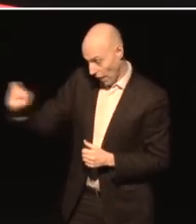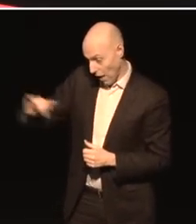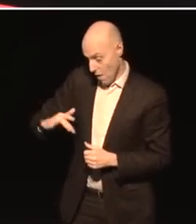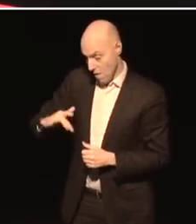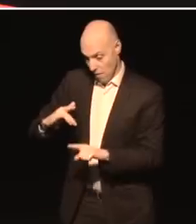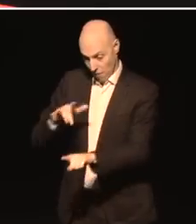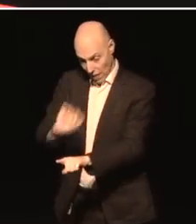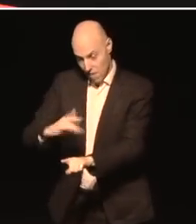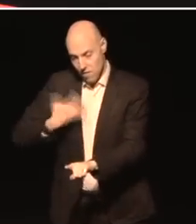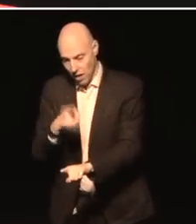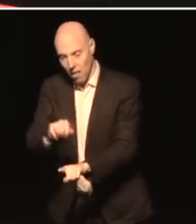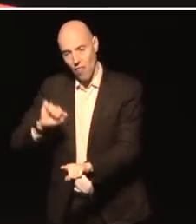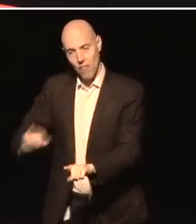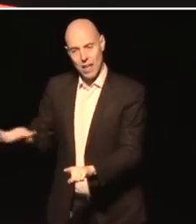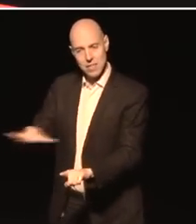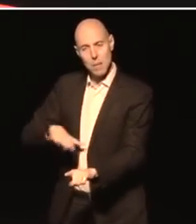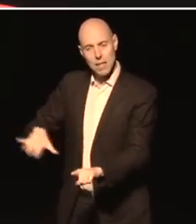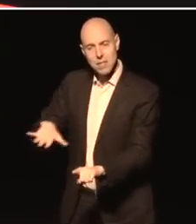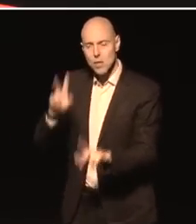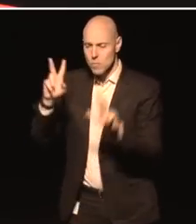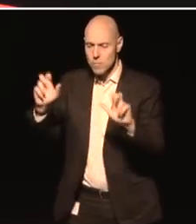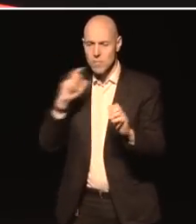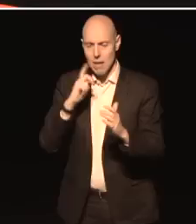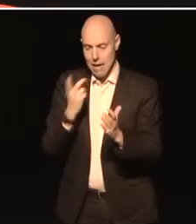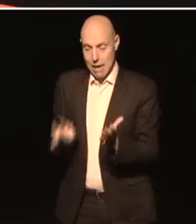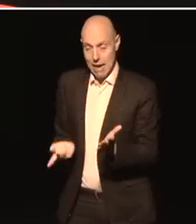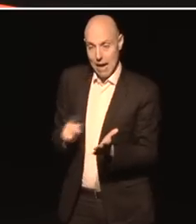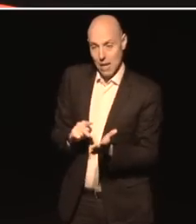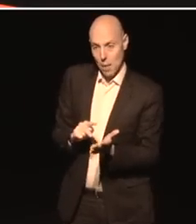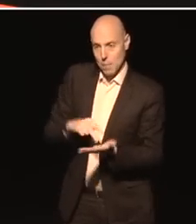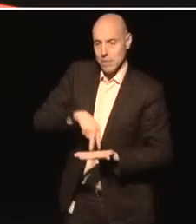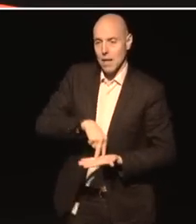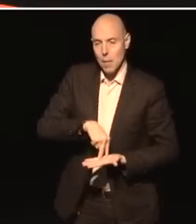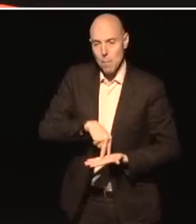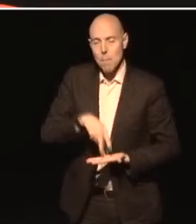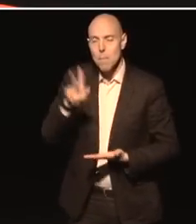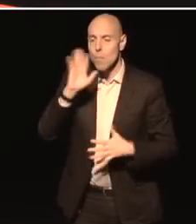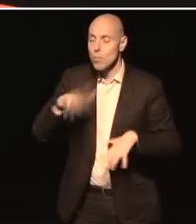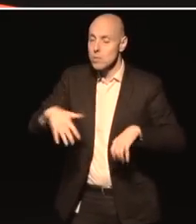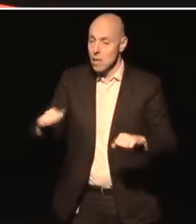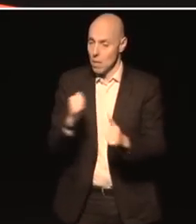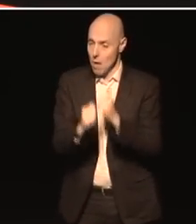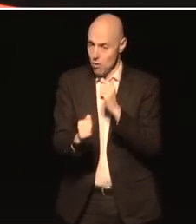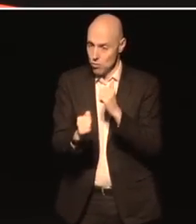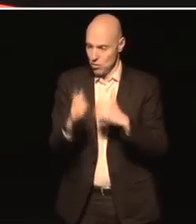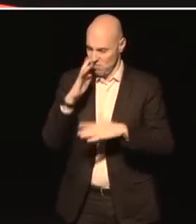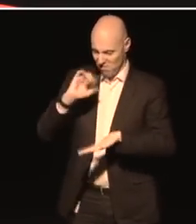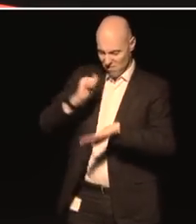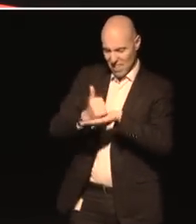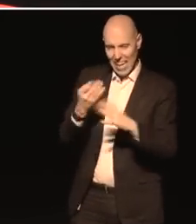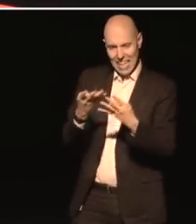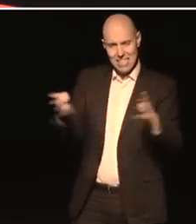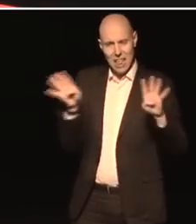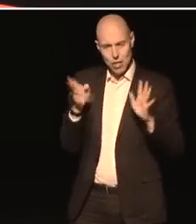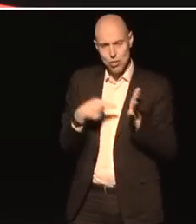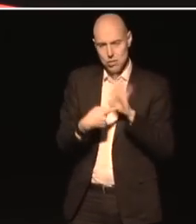space. So Get Up, Stand Up is something that's going to be launching in March. It'll be an installation piece.